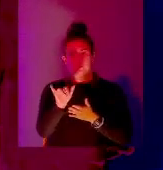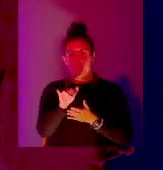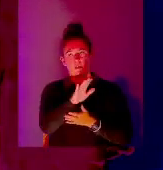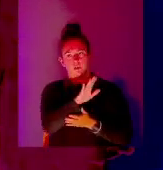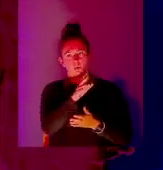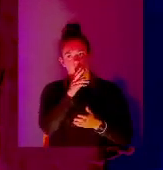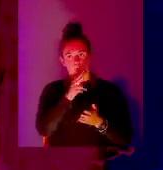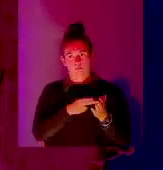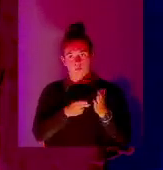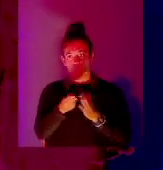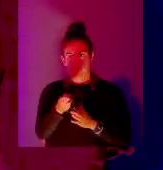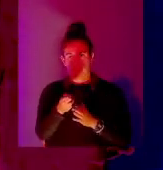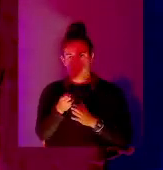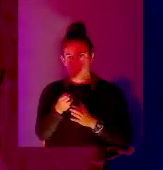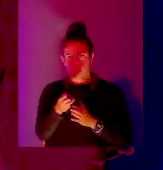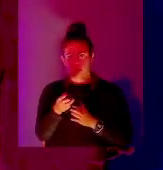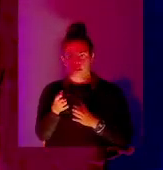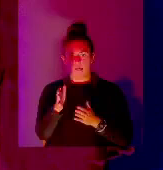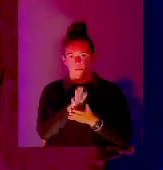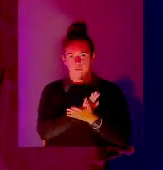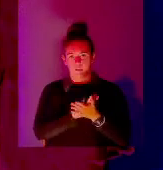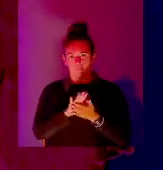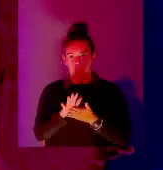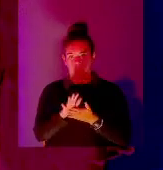is seen in the setting us apart,